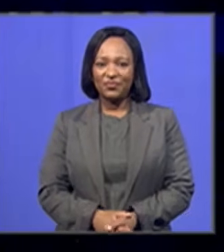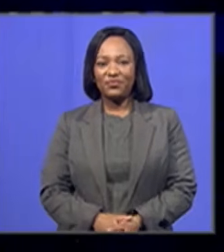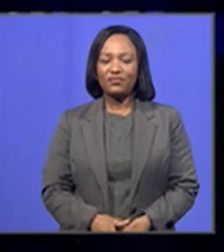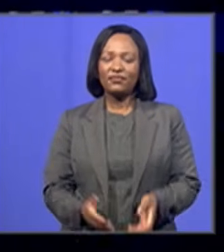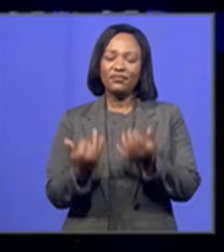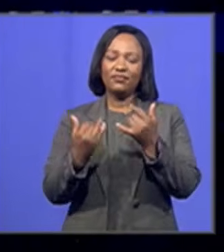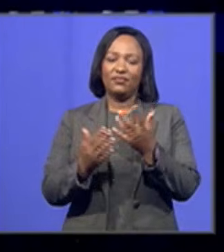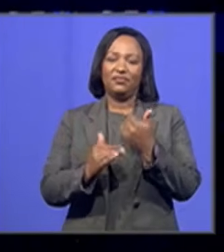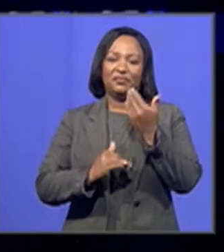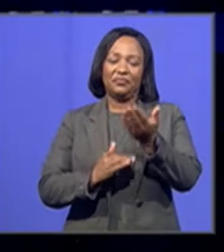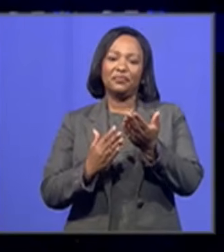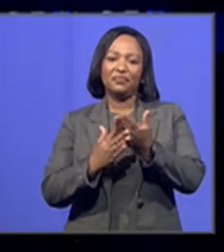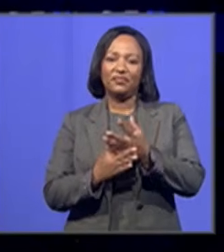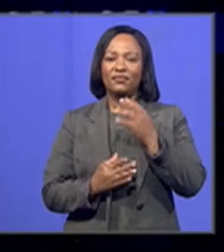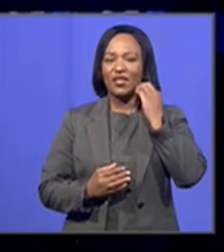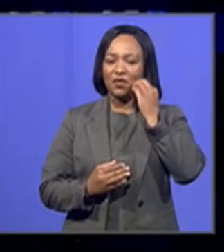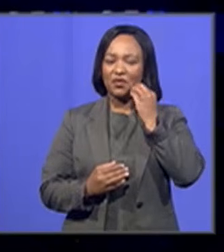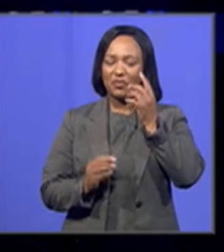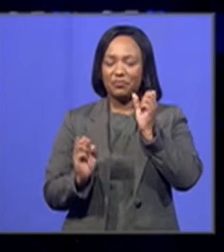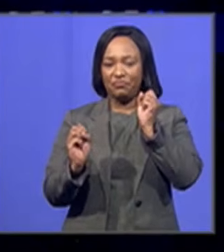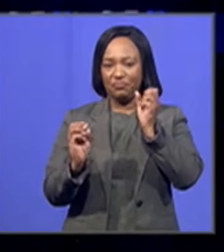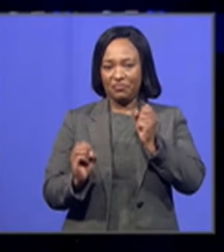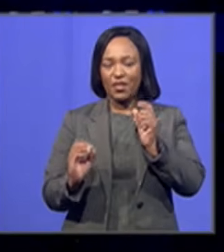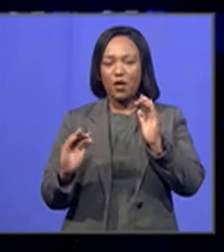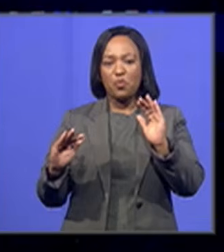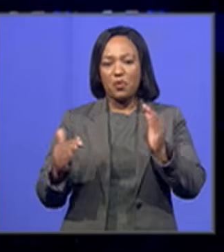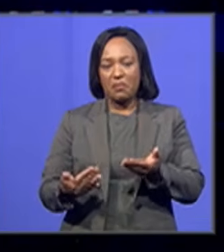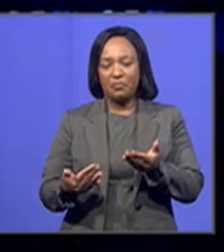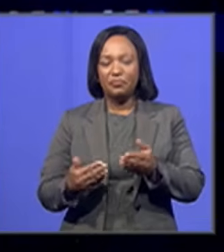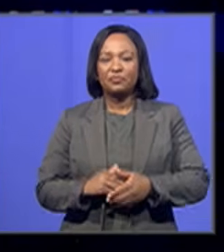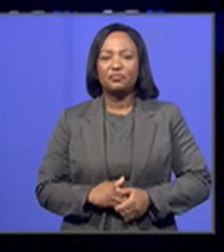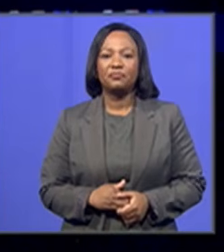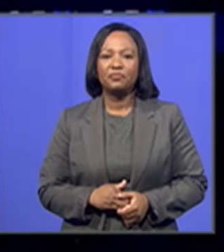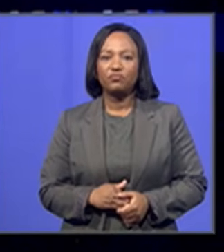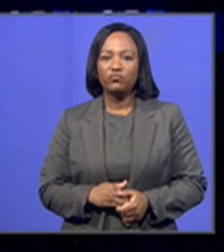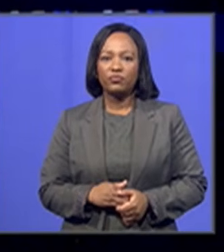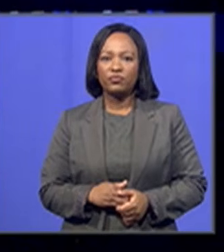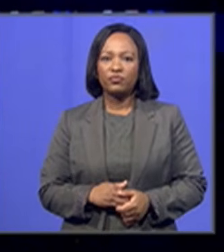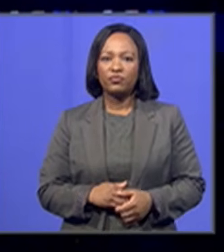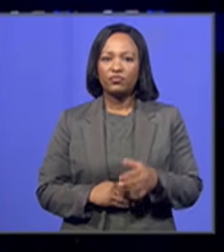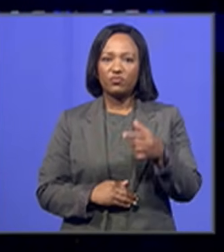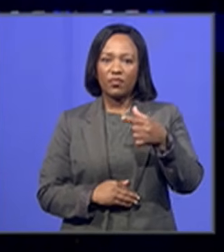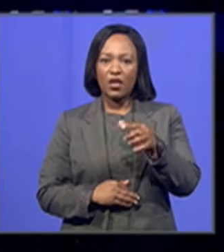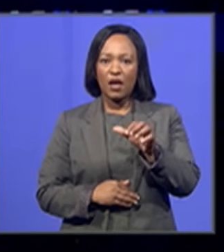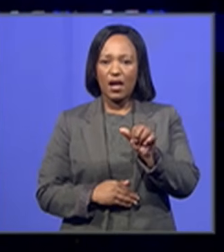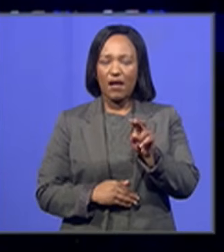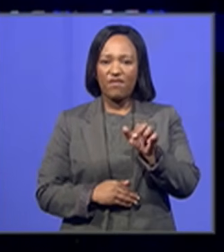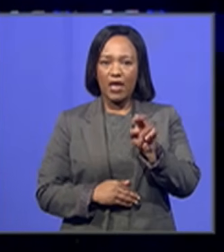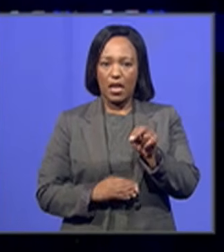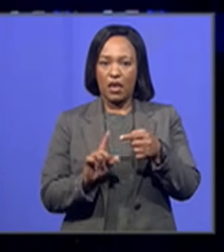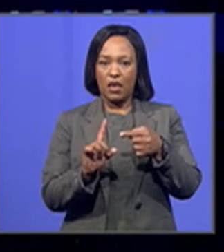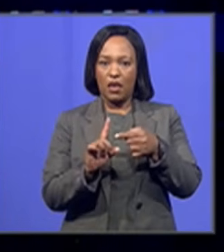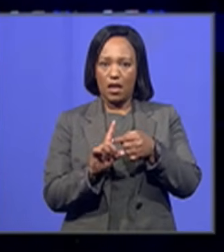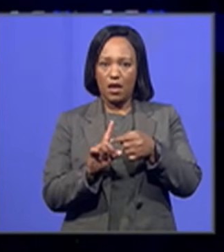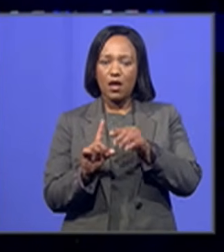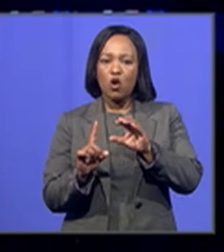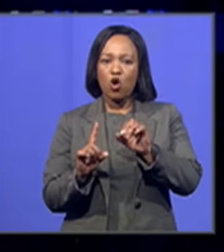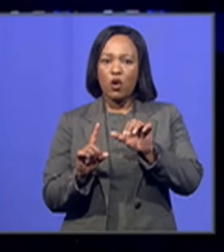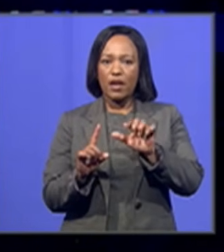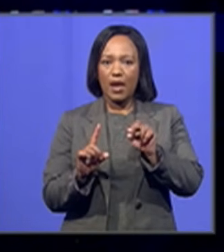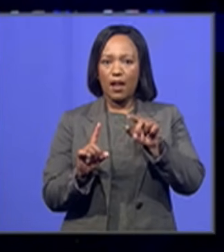Mokgahlelo kwa bobedi wa ditaba tsa Sesotho re boetse re a le amohela. Mokolonele Gavin Jacob wa di-Hawks KwaZulu-Natal o